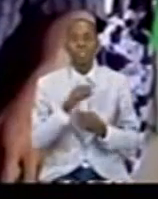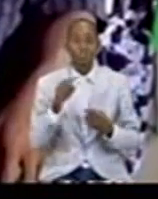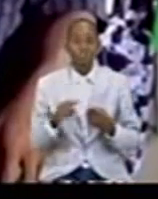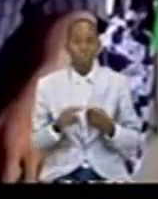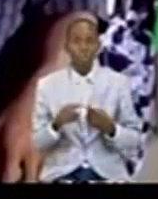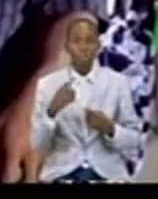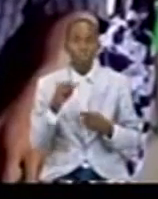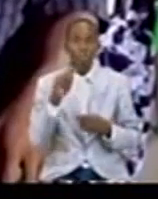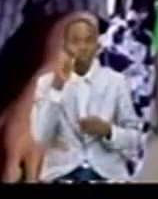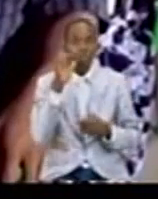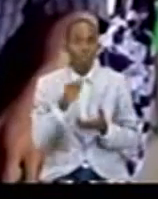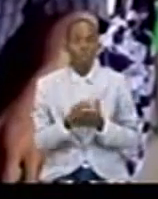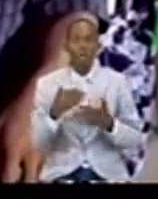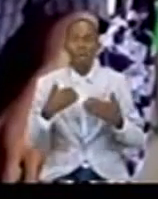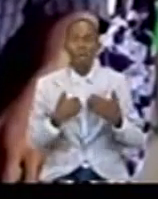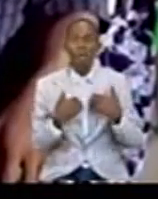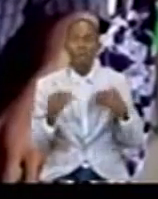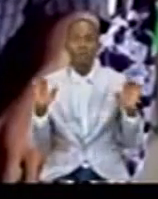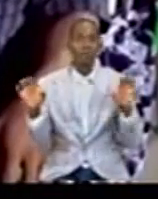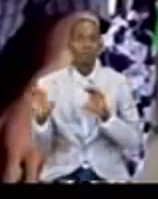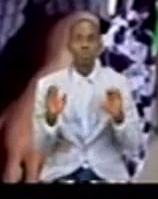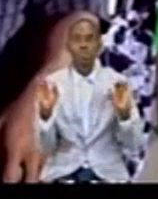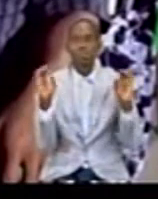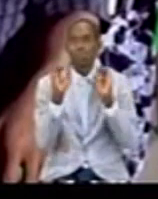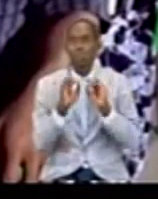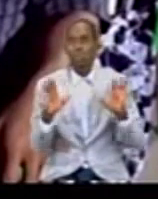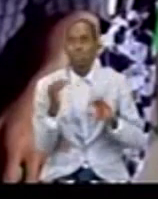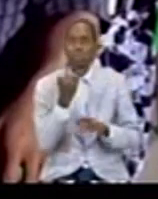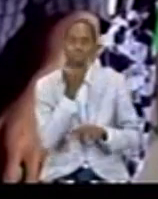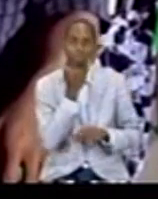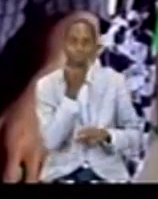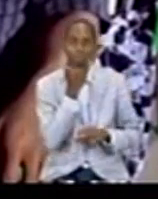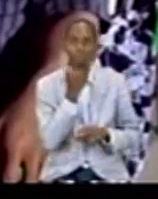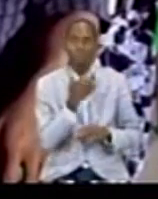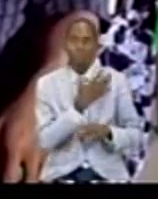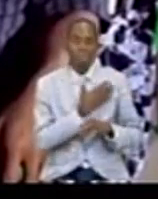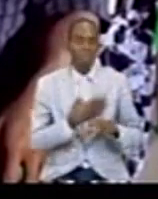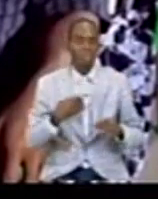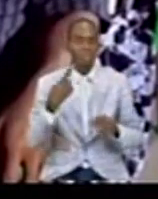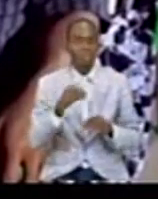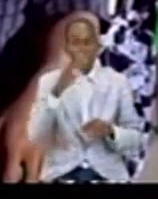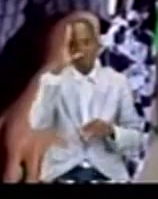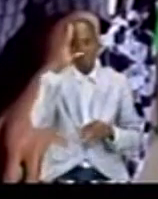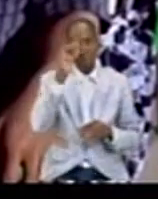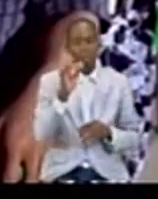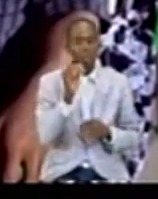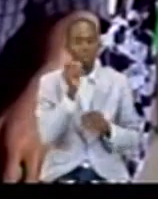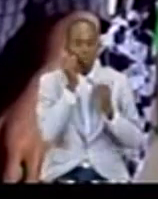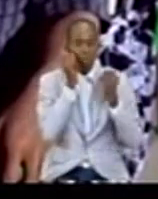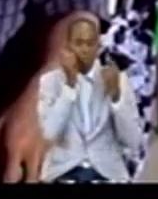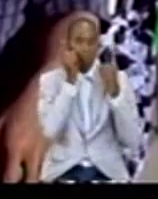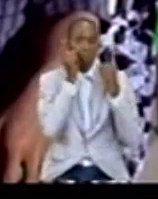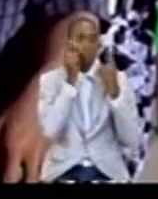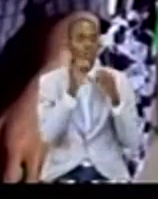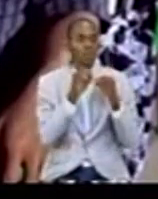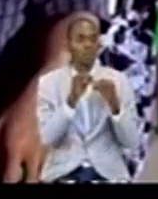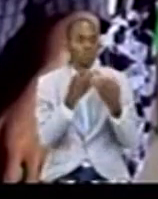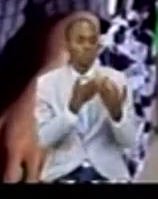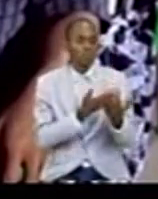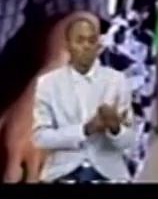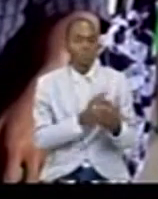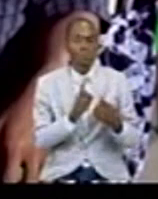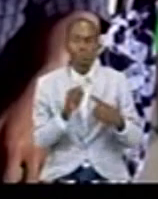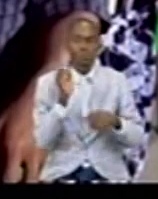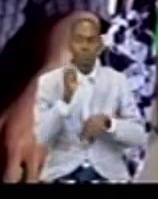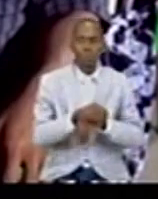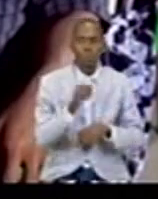done anything, and the man wakes up in the morning to subdue the woman before the